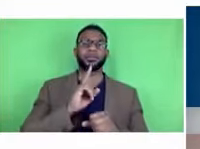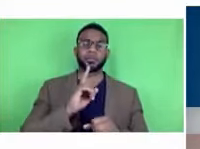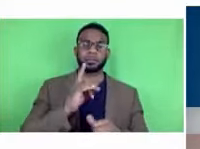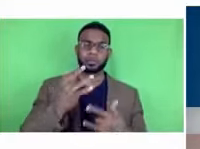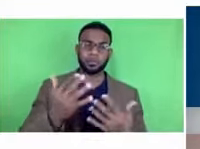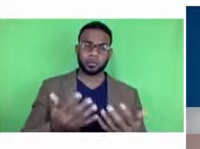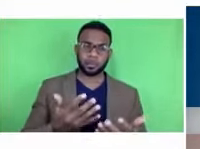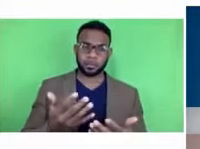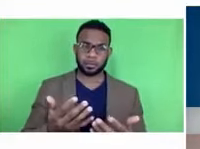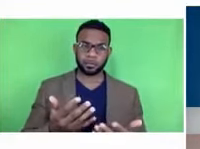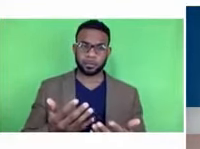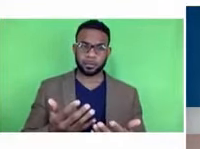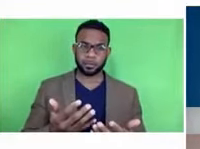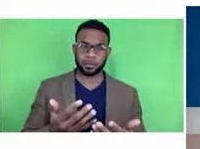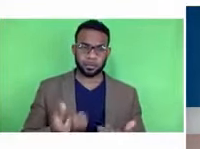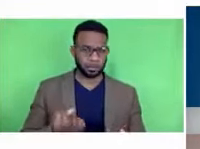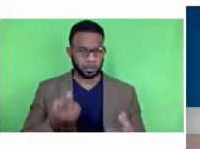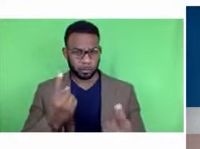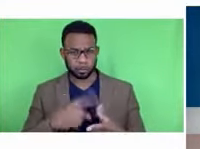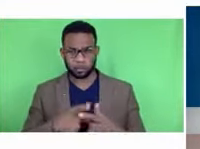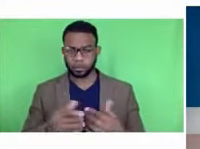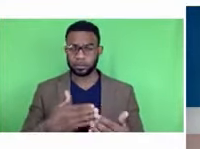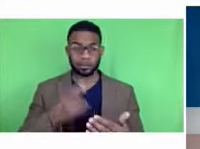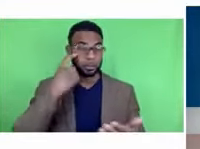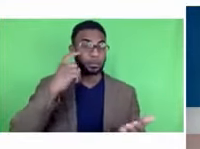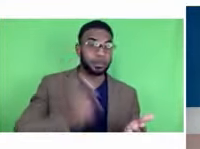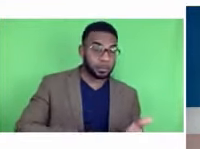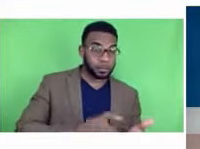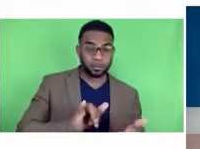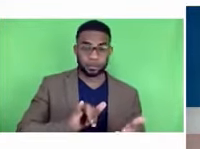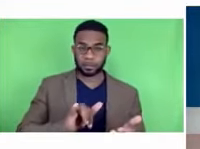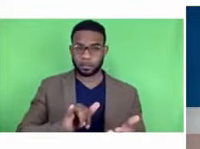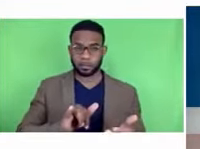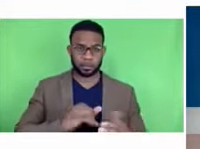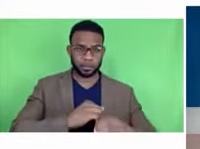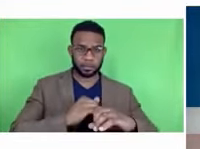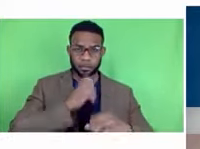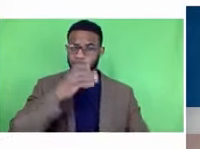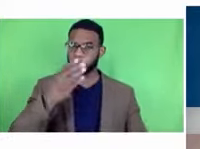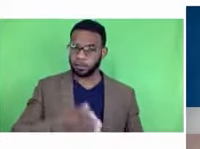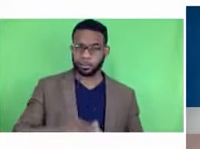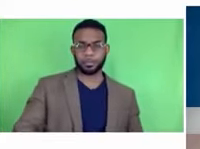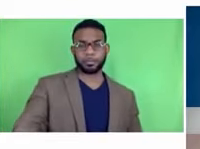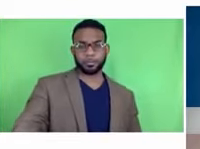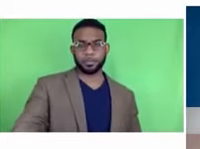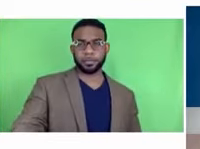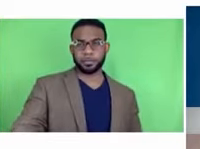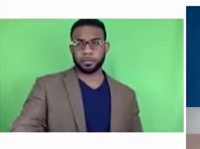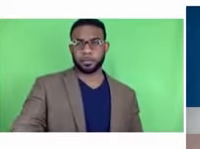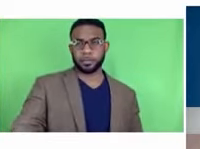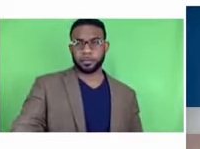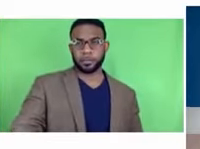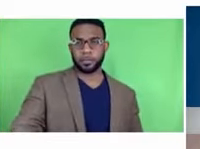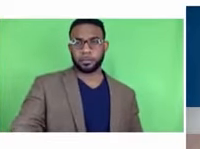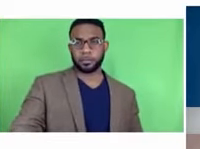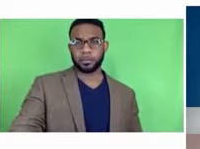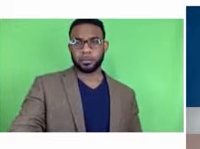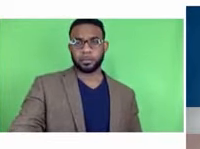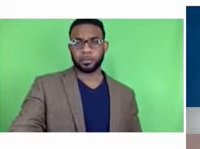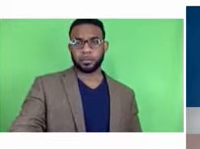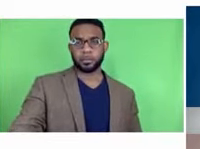know, interpreting or even acknowledging that these guardrails are there. And that's been really disheartening for me, you